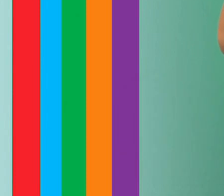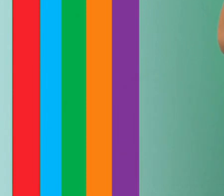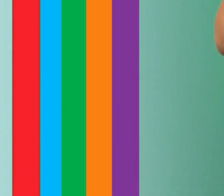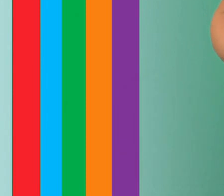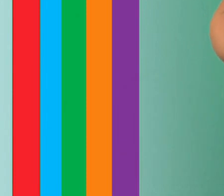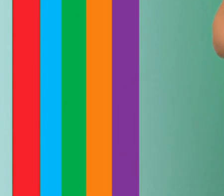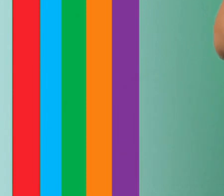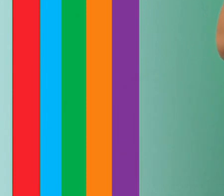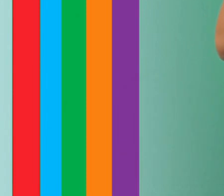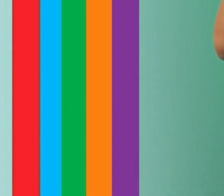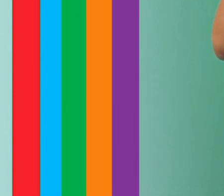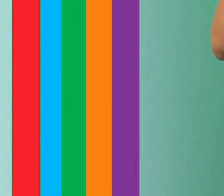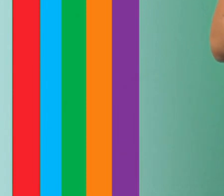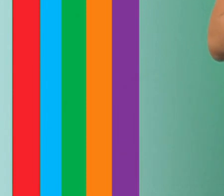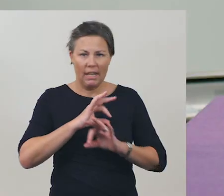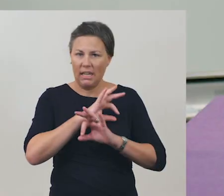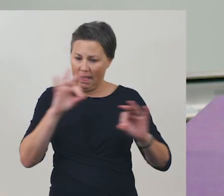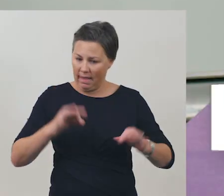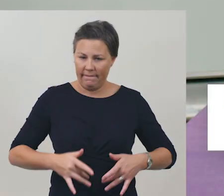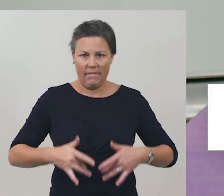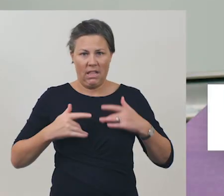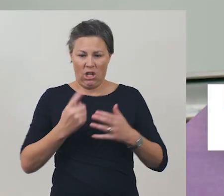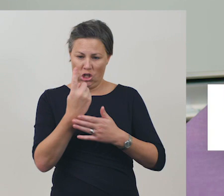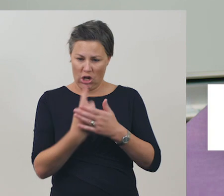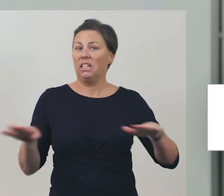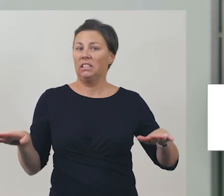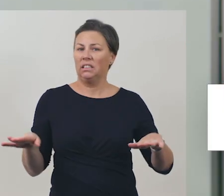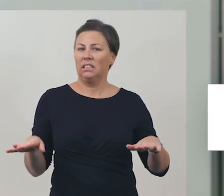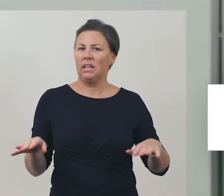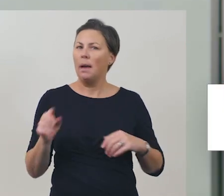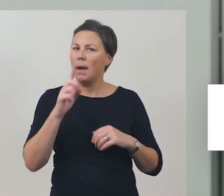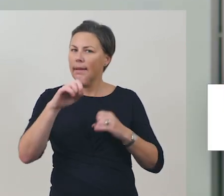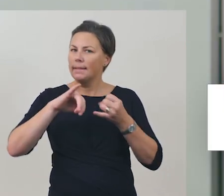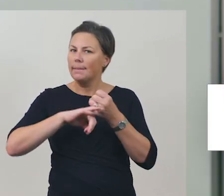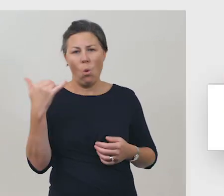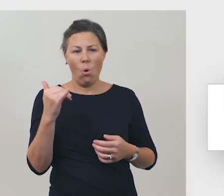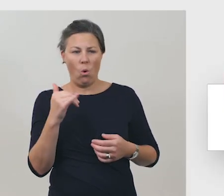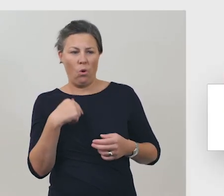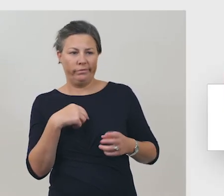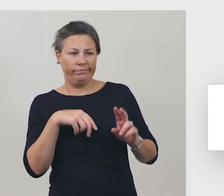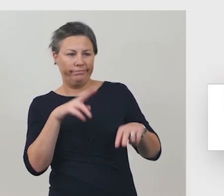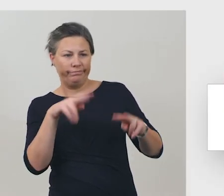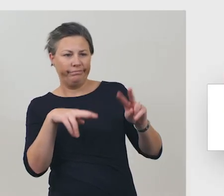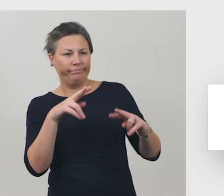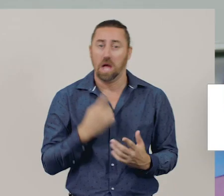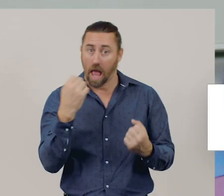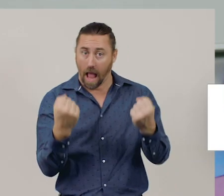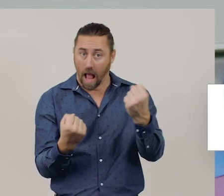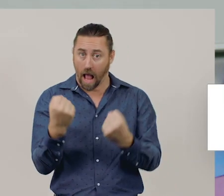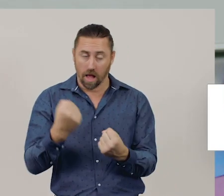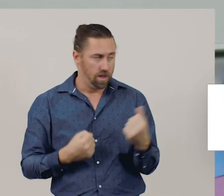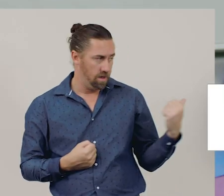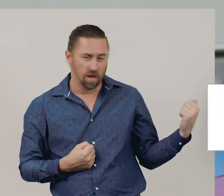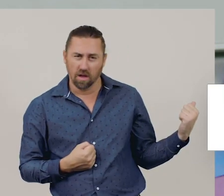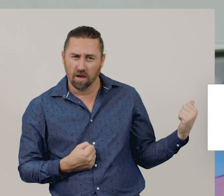today. These are the topics that are coming up. We will explore how authors use language to express feelings and opinions. We'll be looking at